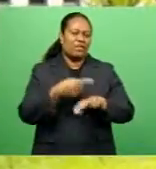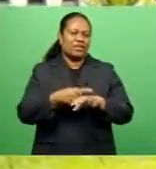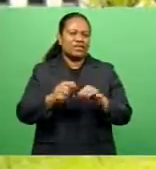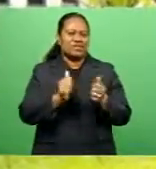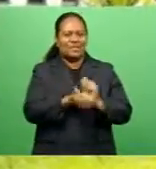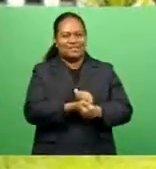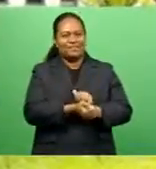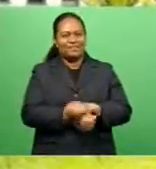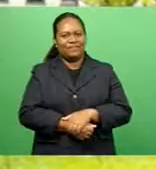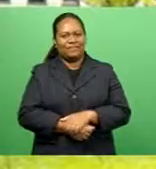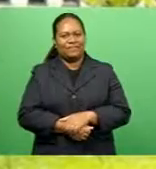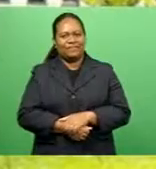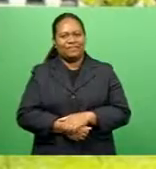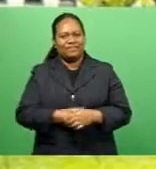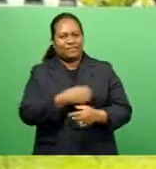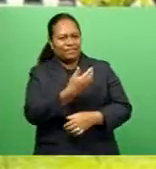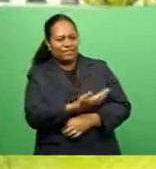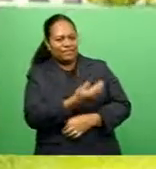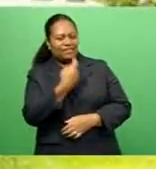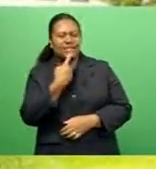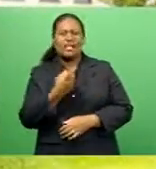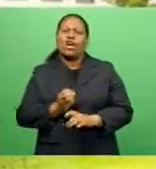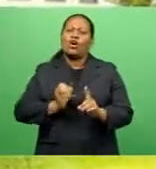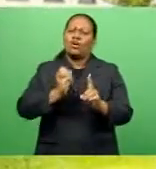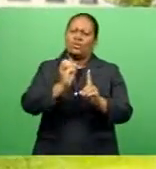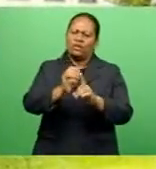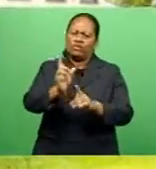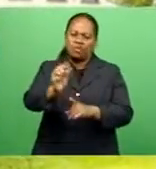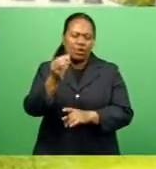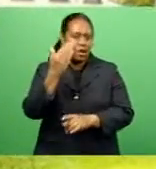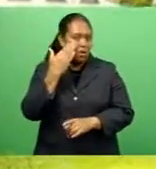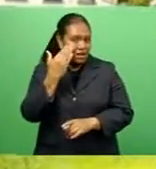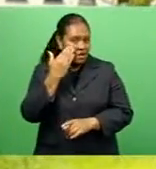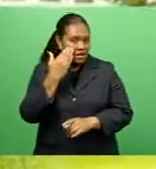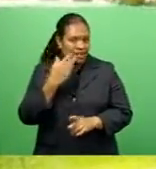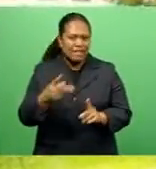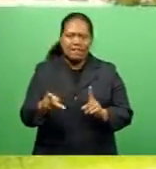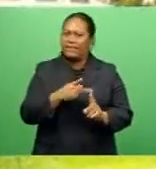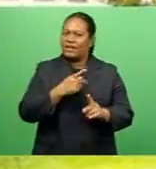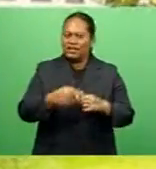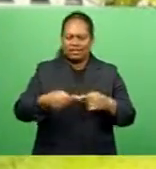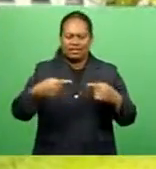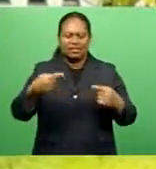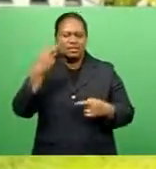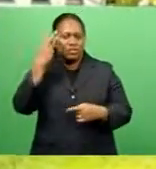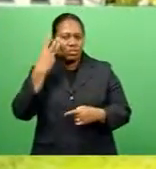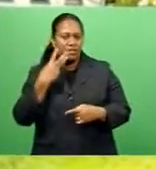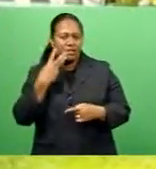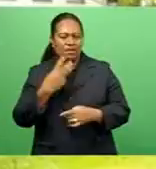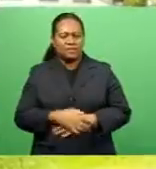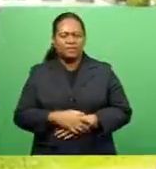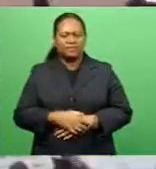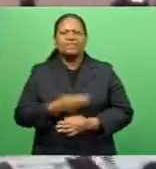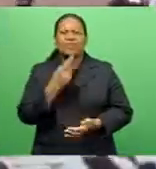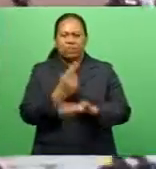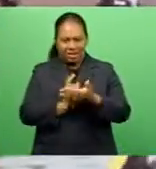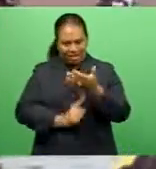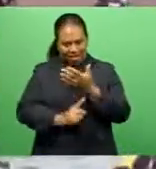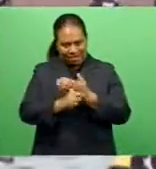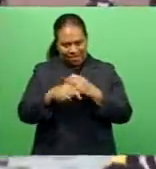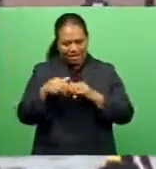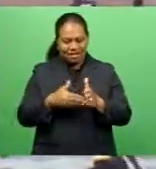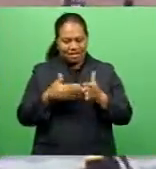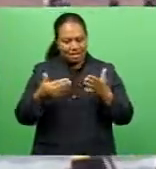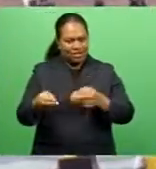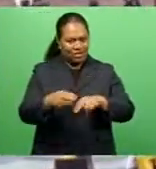The objective is to raise awareness on the violence against women that we currently face in our country, the elimination